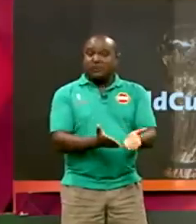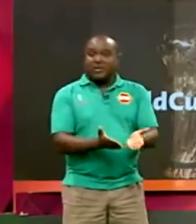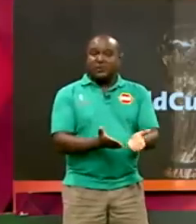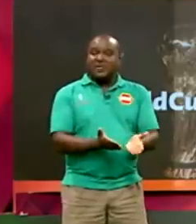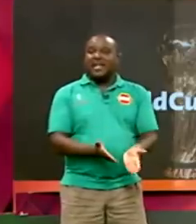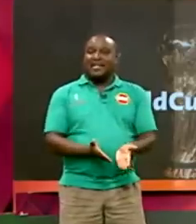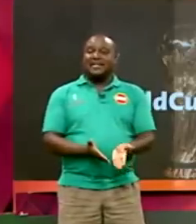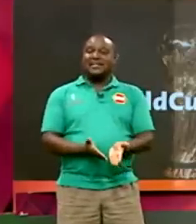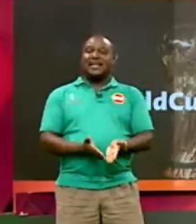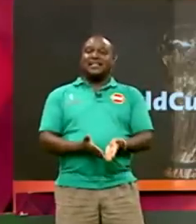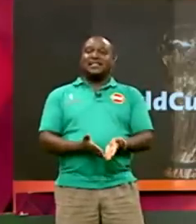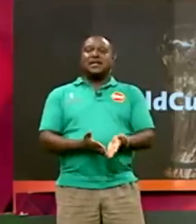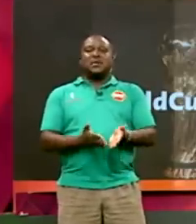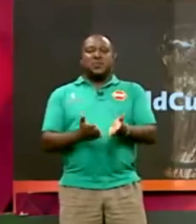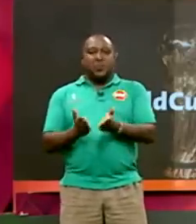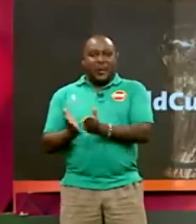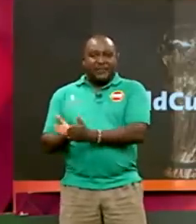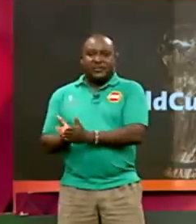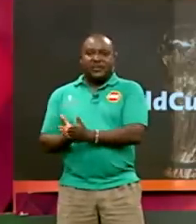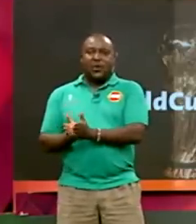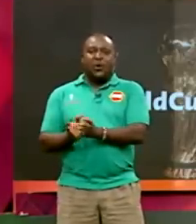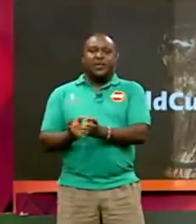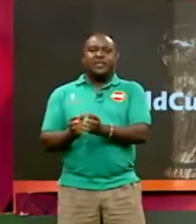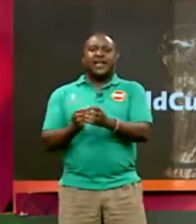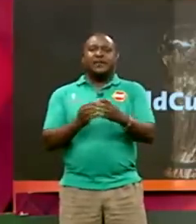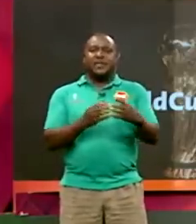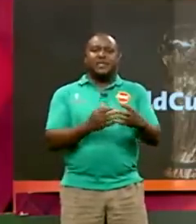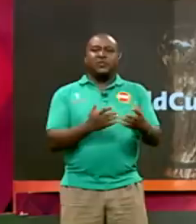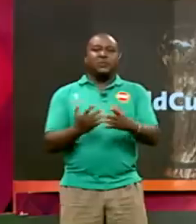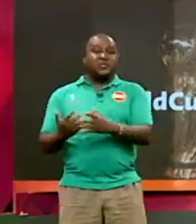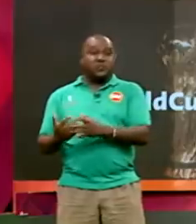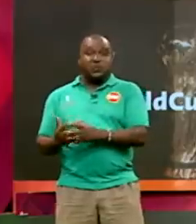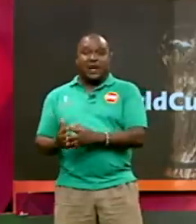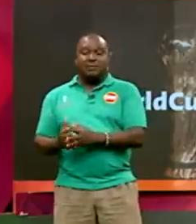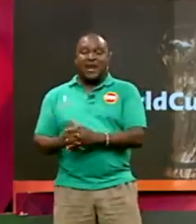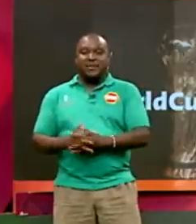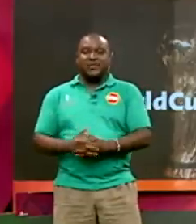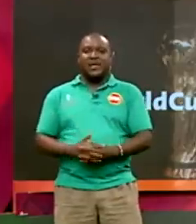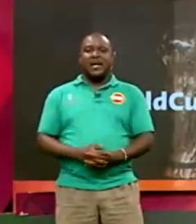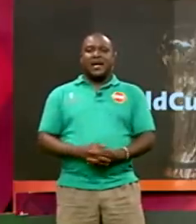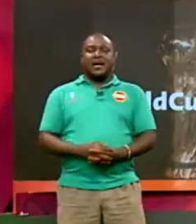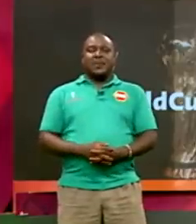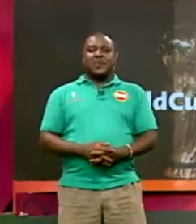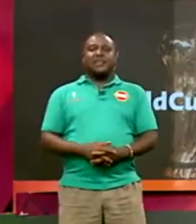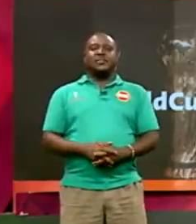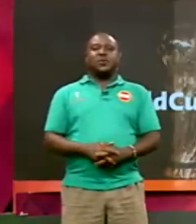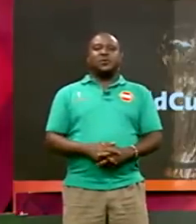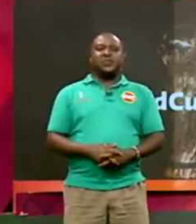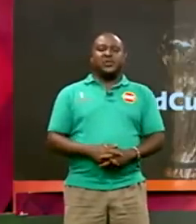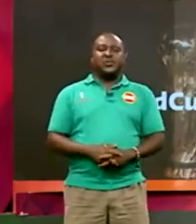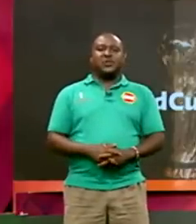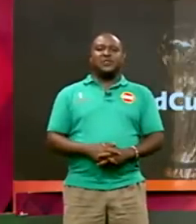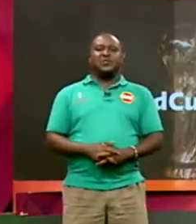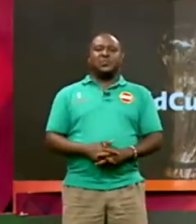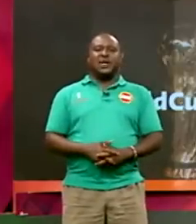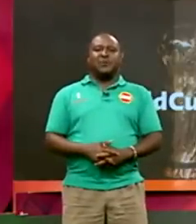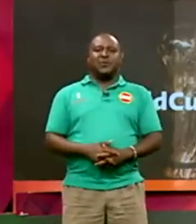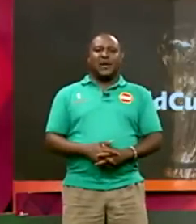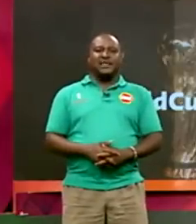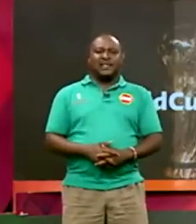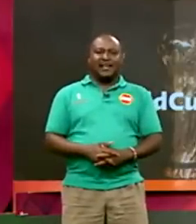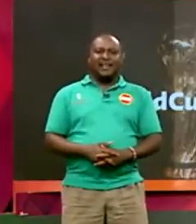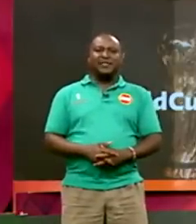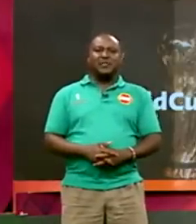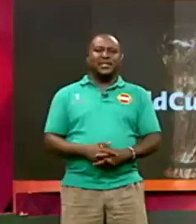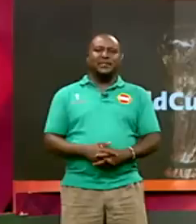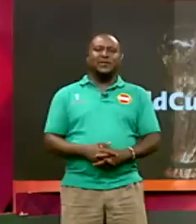he actually is of Italian descent based on his heritage from his two grandmothers. But he's chosen to play